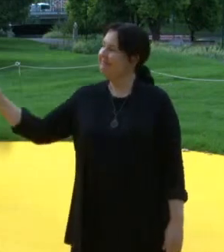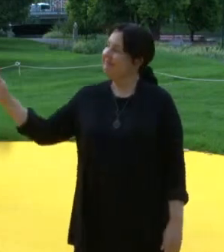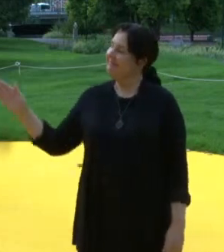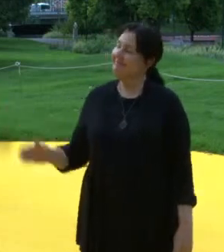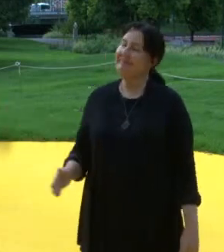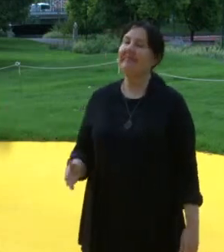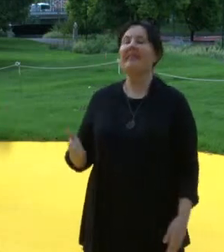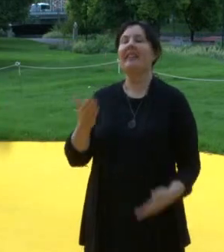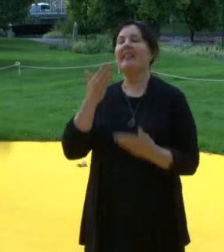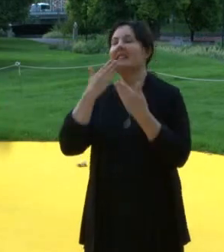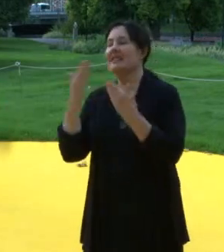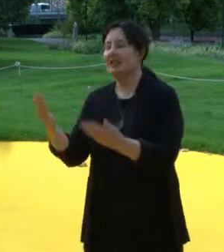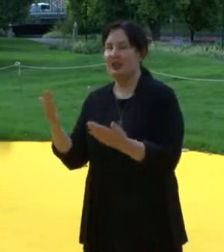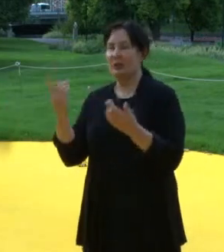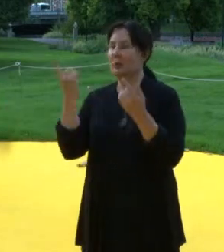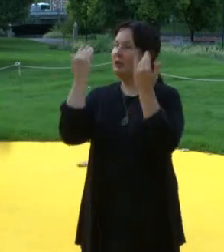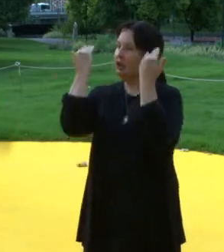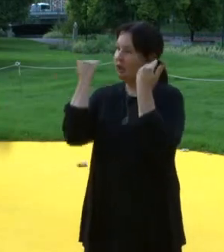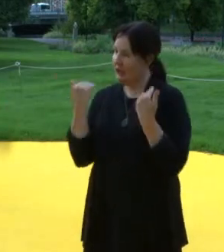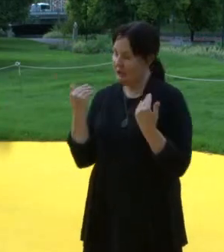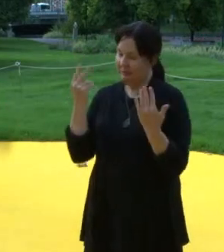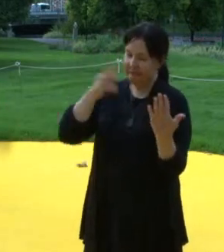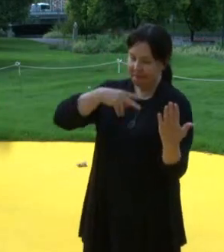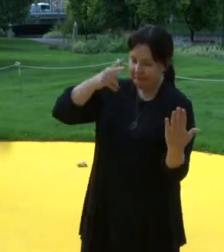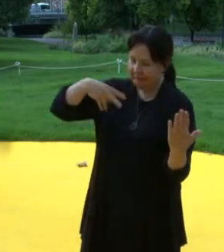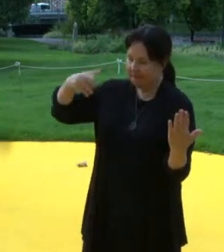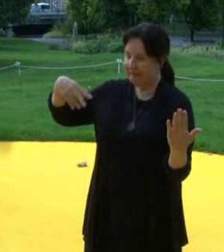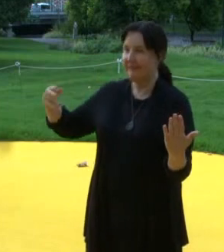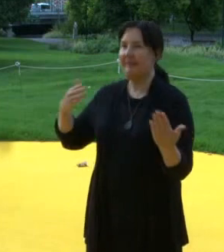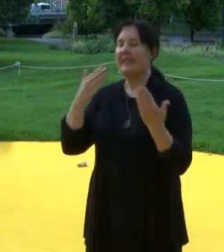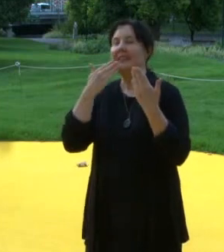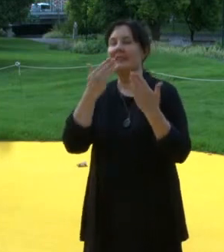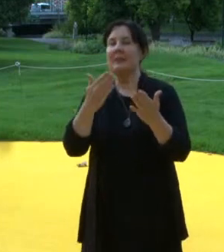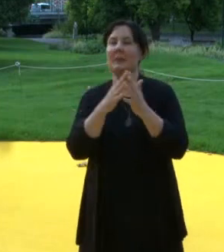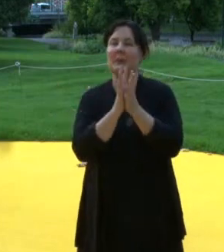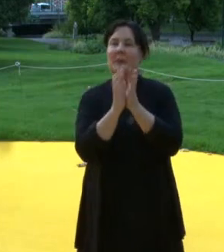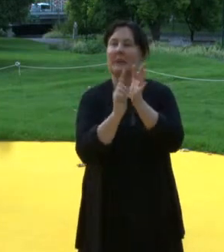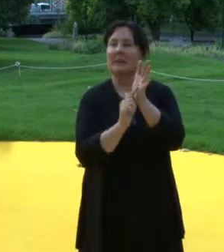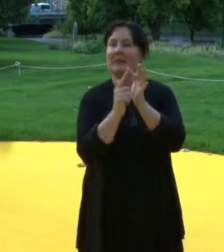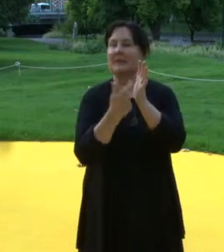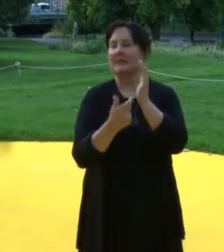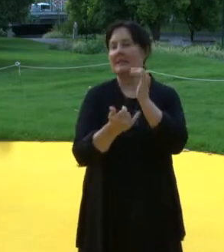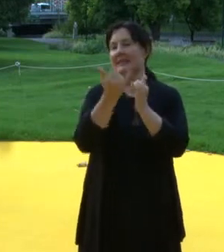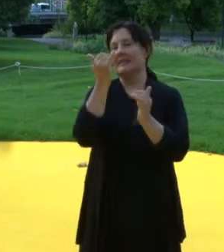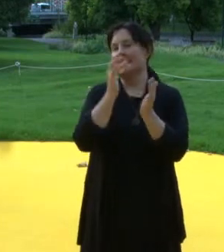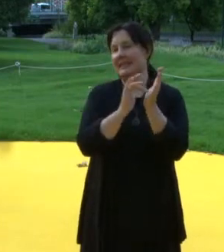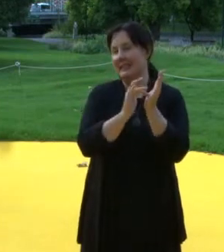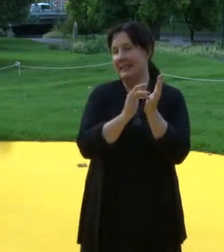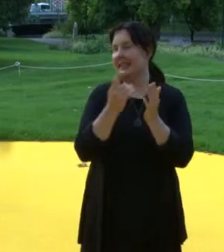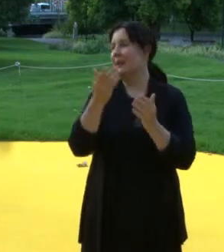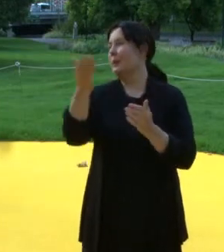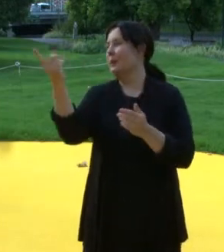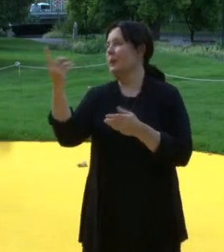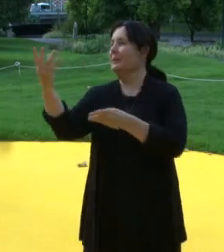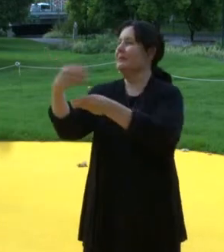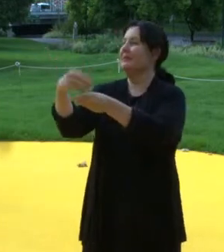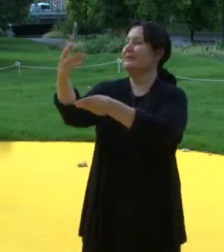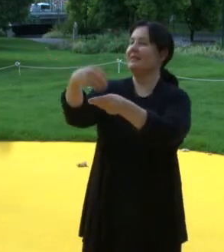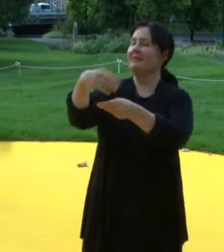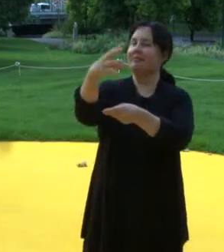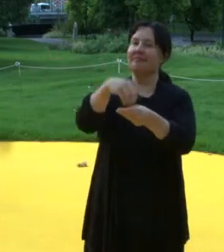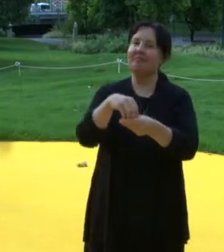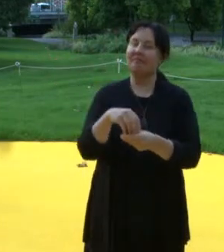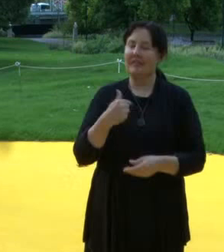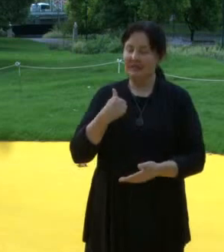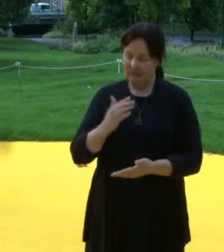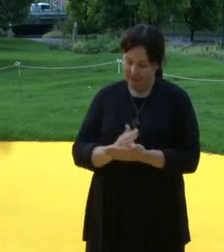Thank you to the judges, thank you to the Wheeler Centre and everyone else that contributes towards this award.